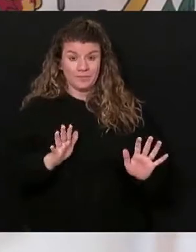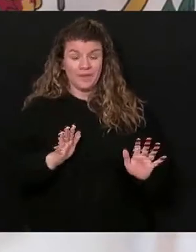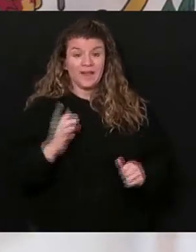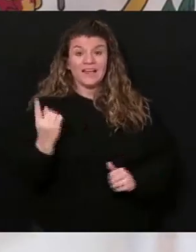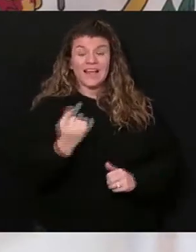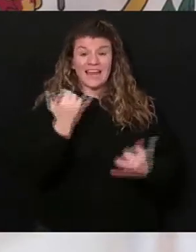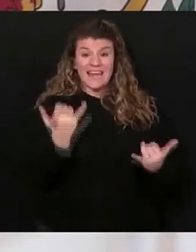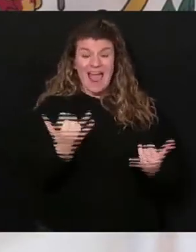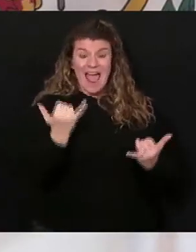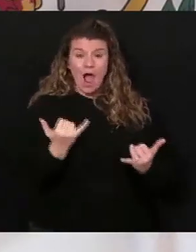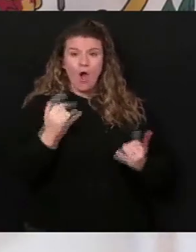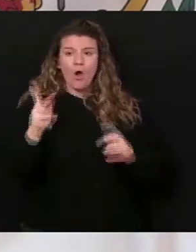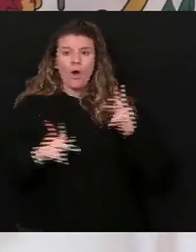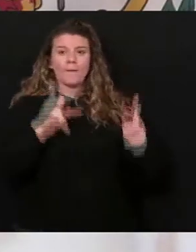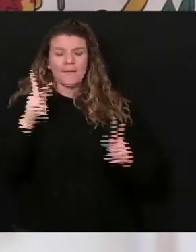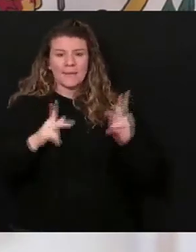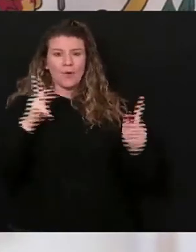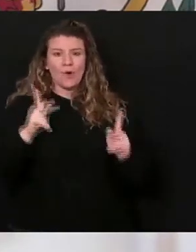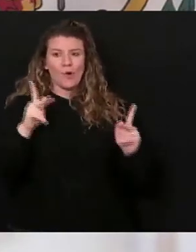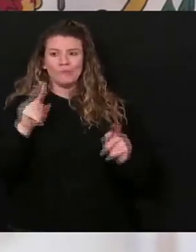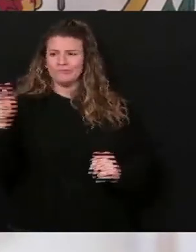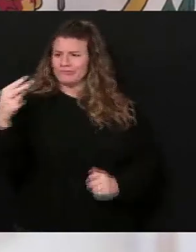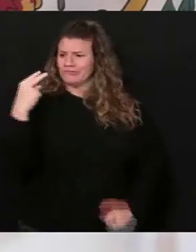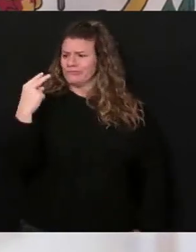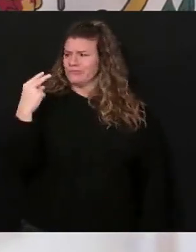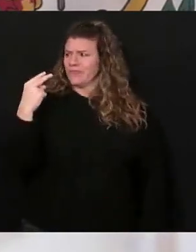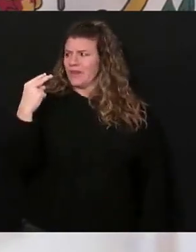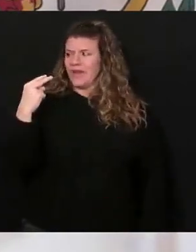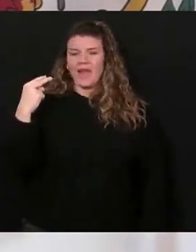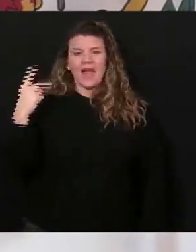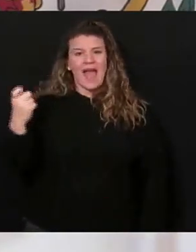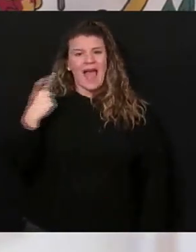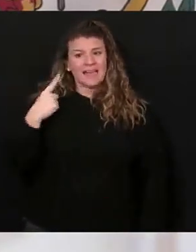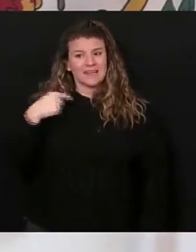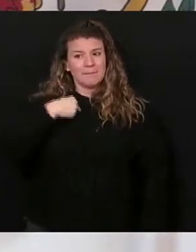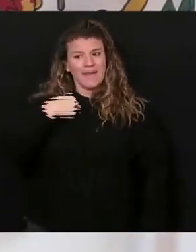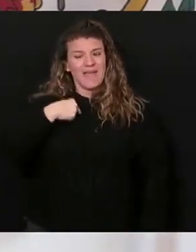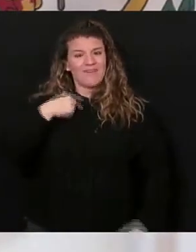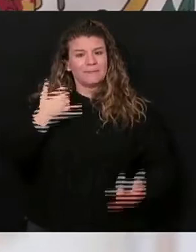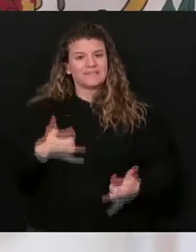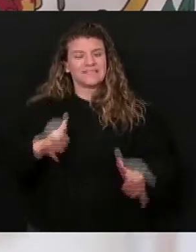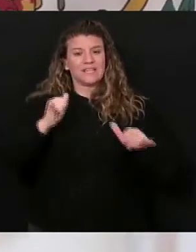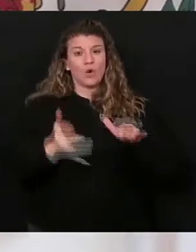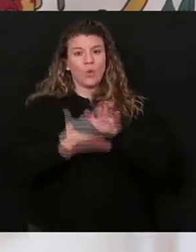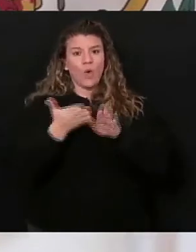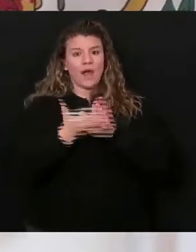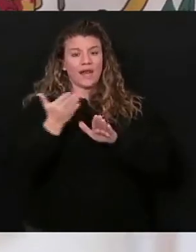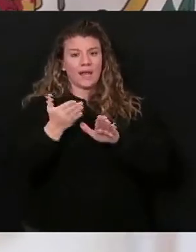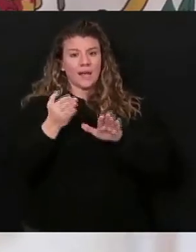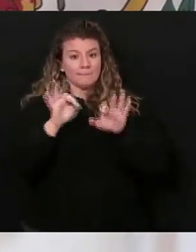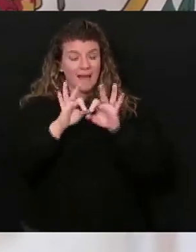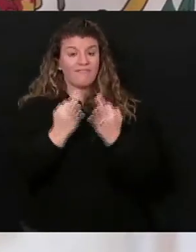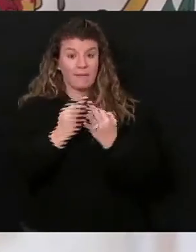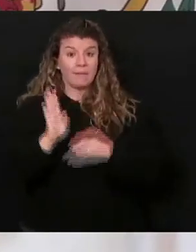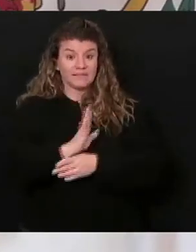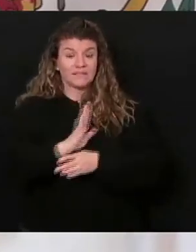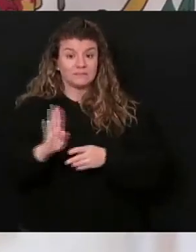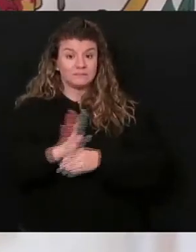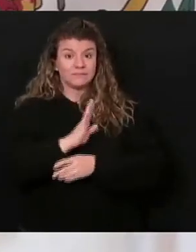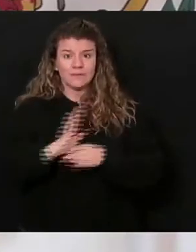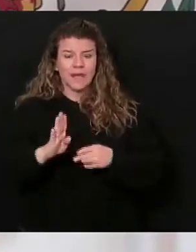accused often of running my own, my family businesses. Man, I've had rocks thrown at me